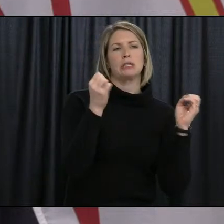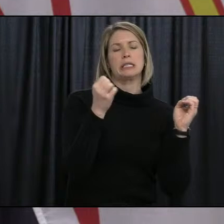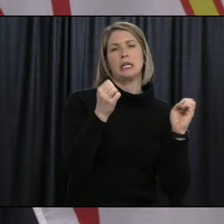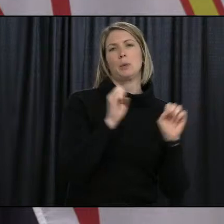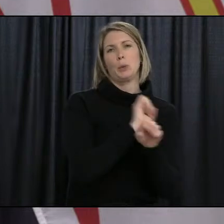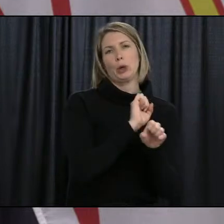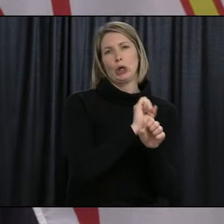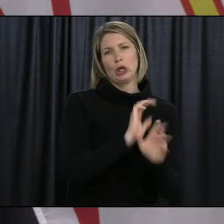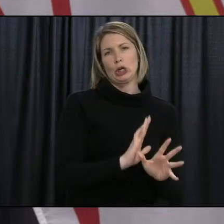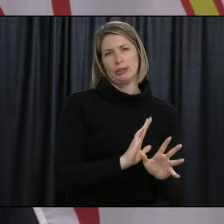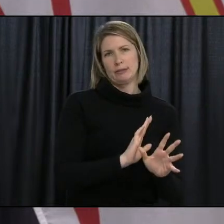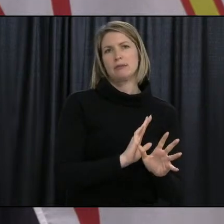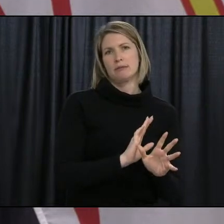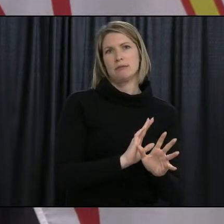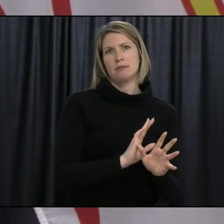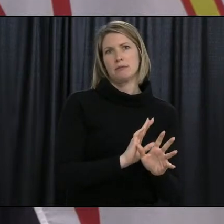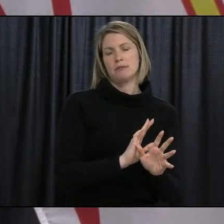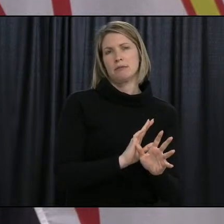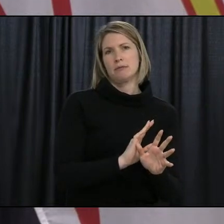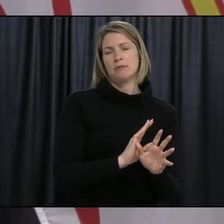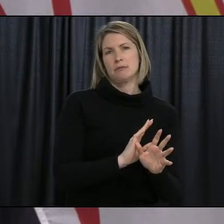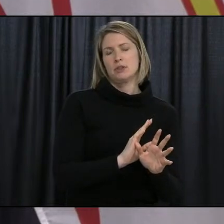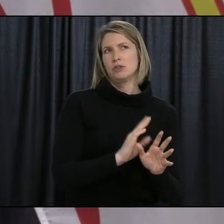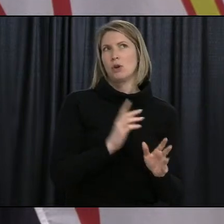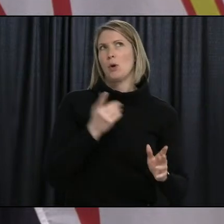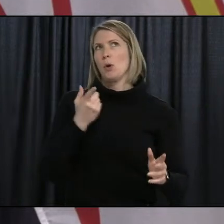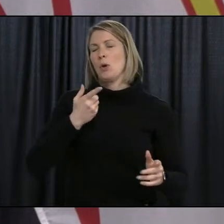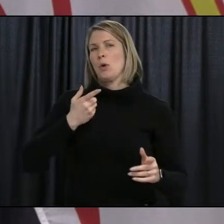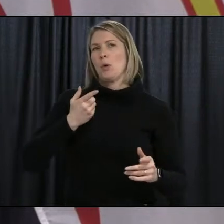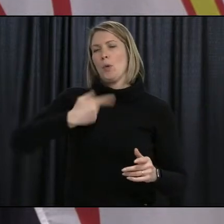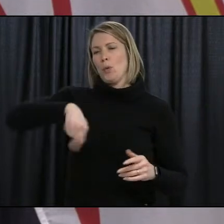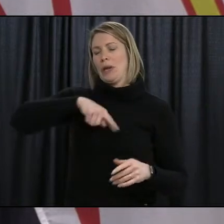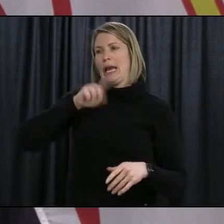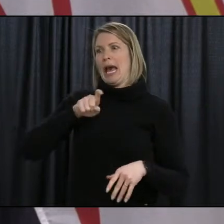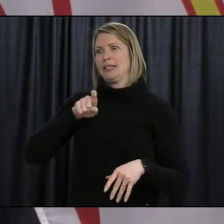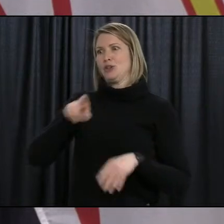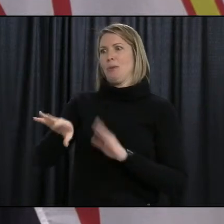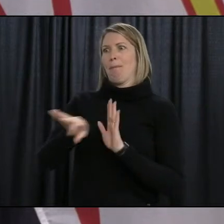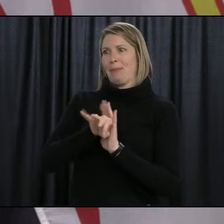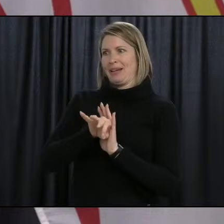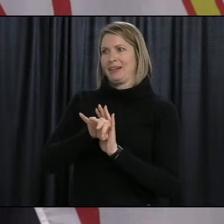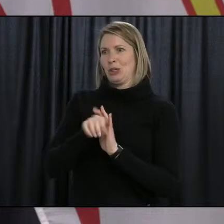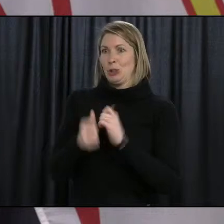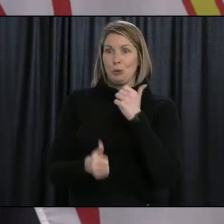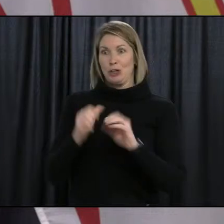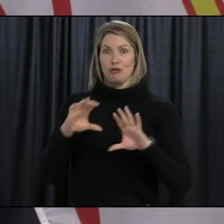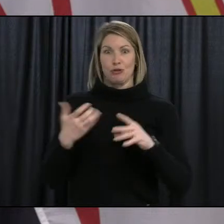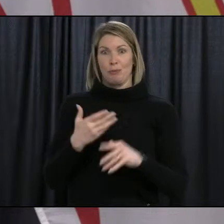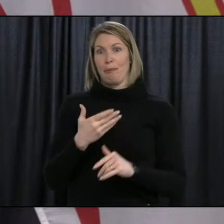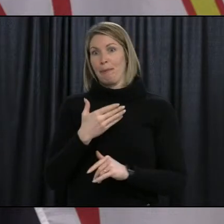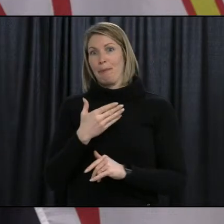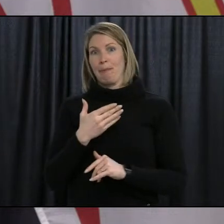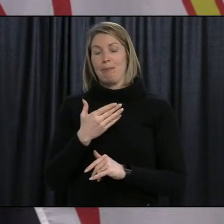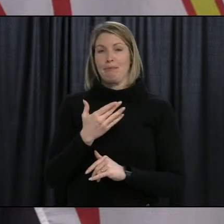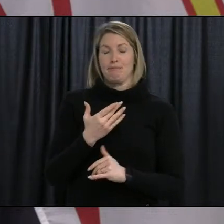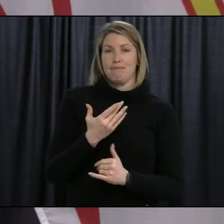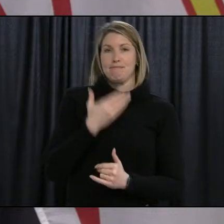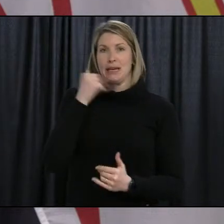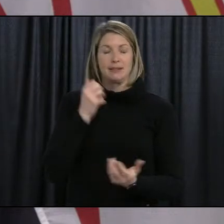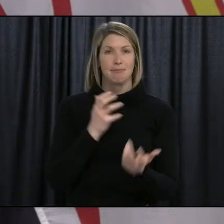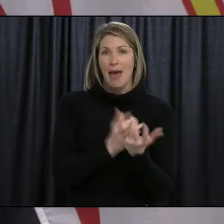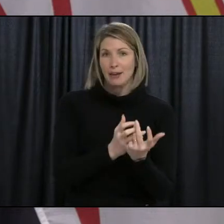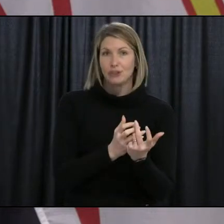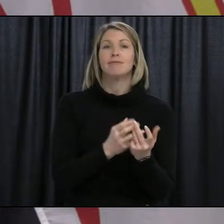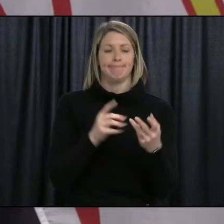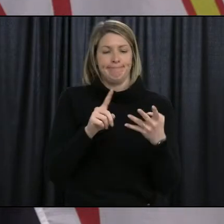first responders. So, we had to choose a group to get it, and we felt this was an appropriate group that we could reach out